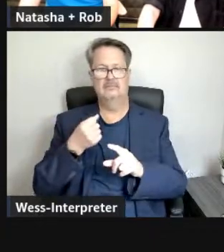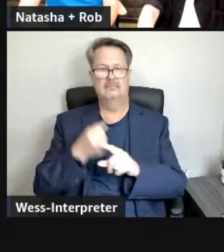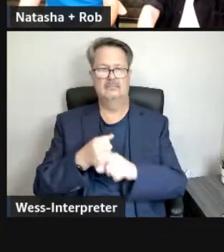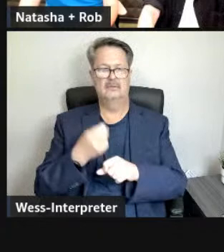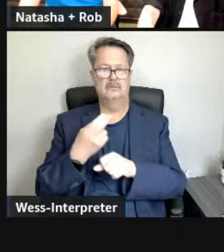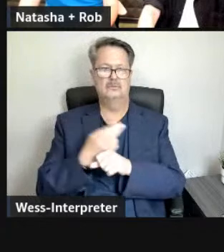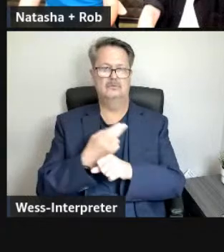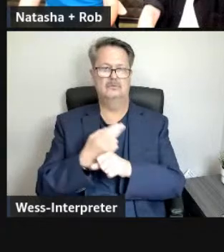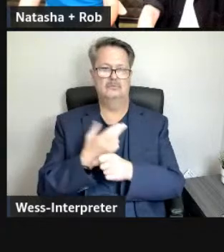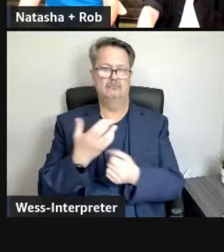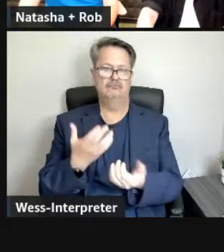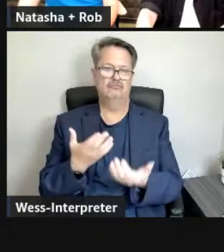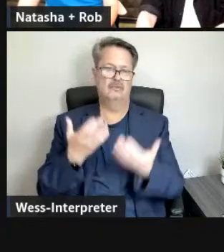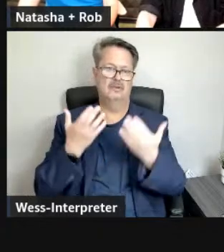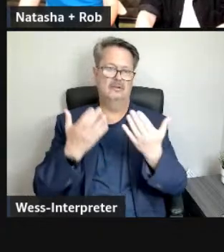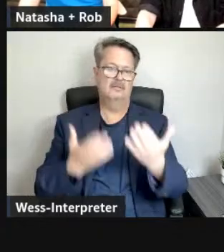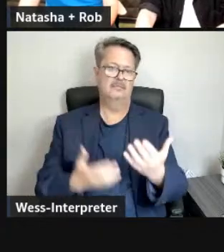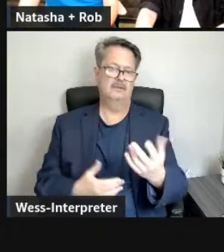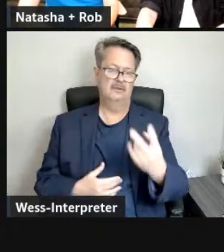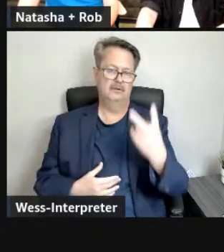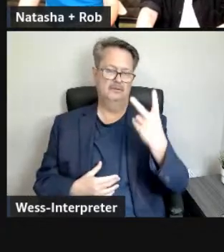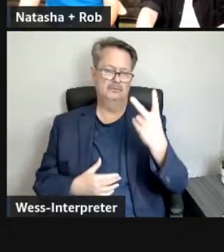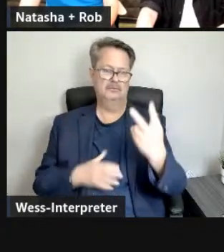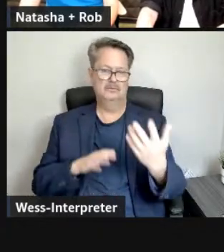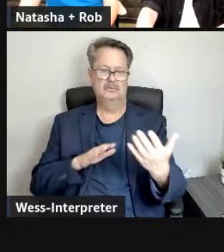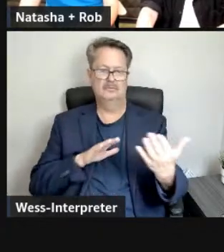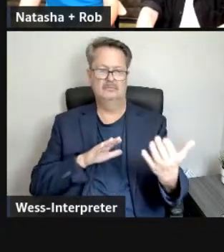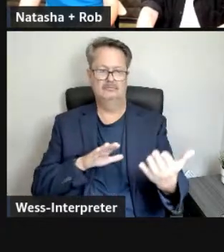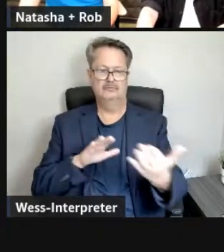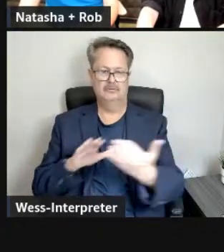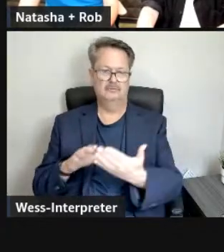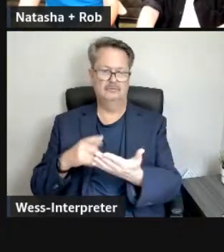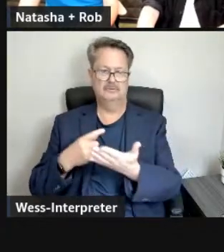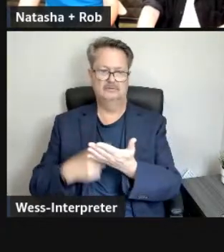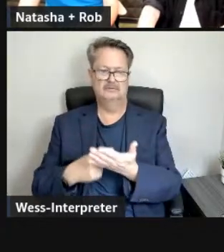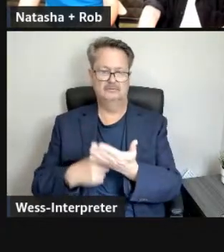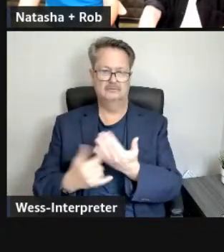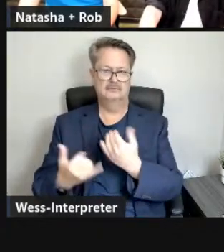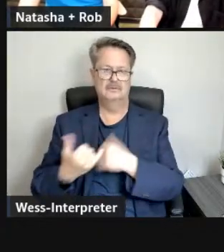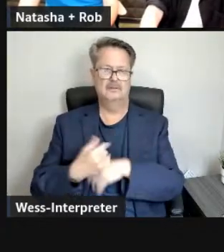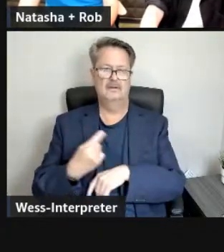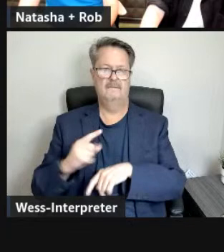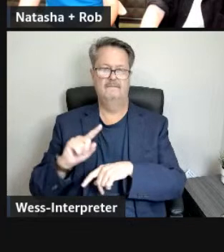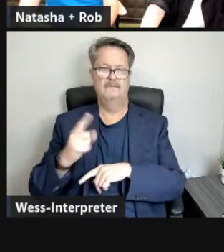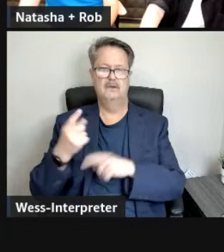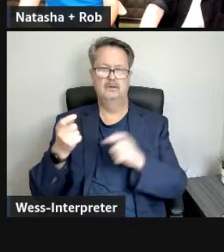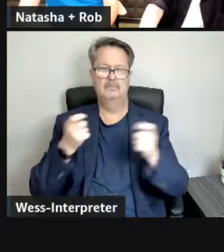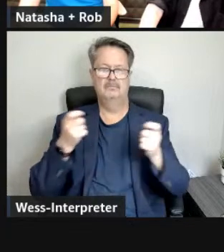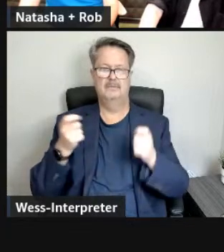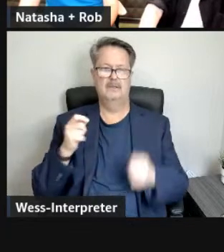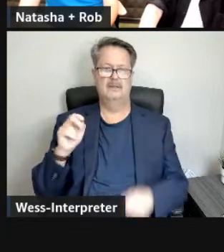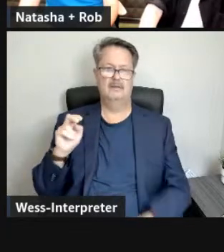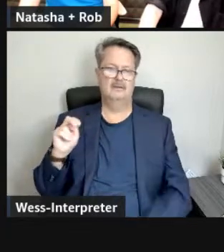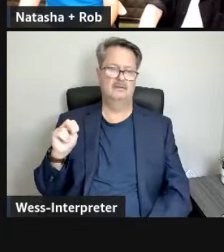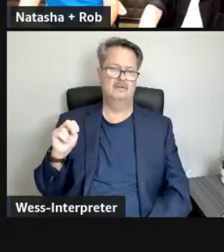We recommend 2 approaches that we're going to talk about today. So the first is managed node groups